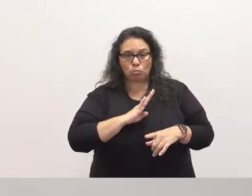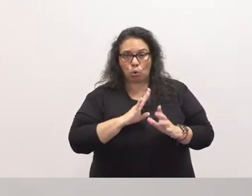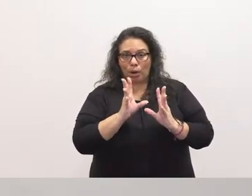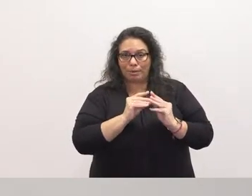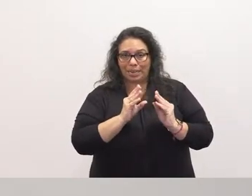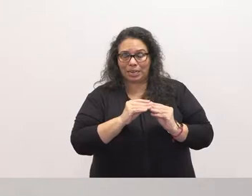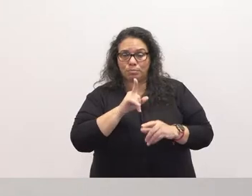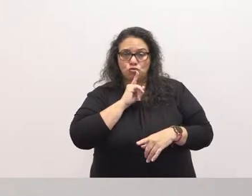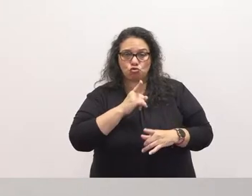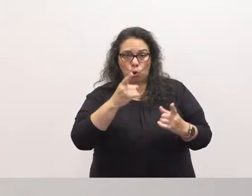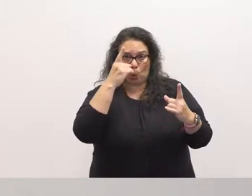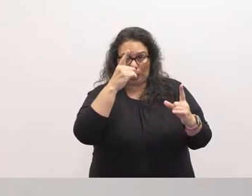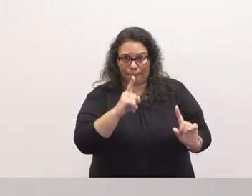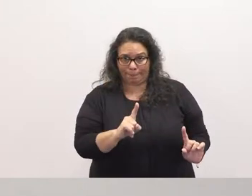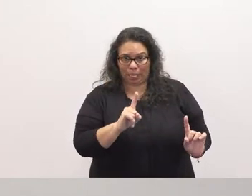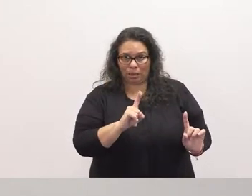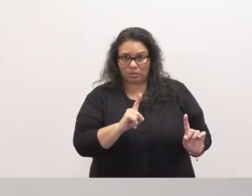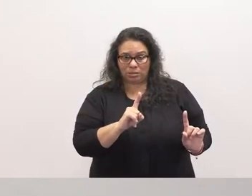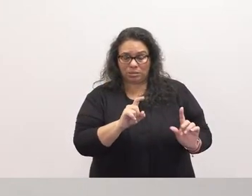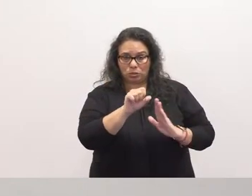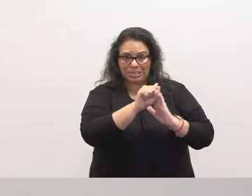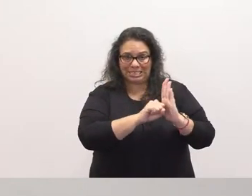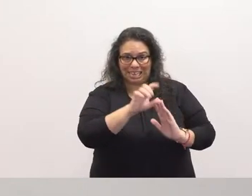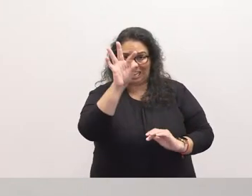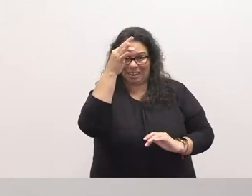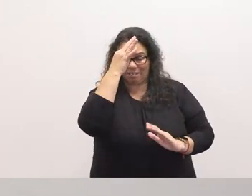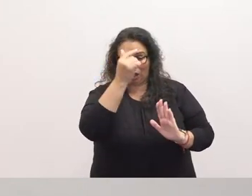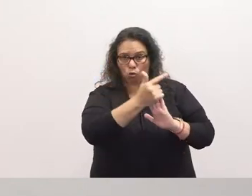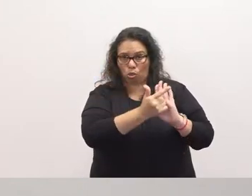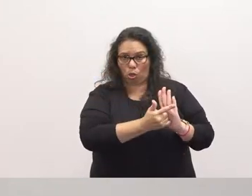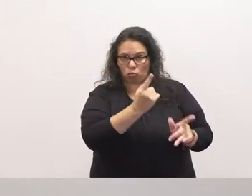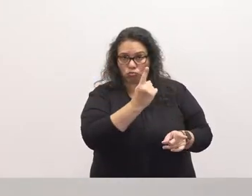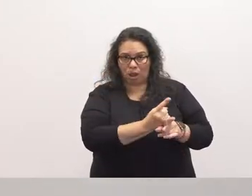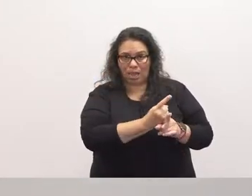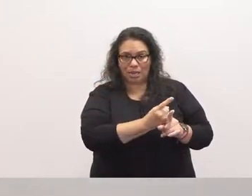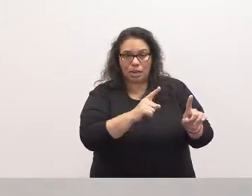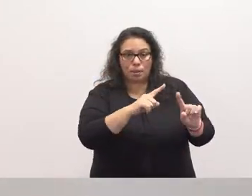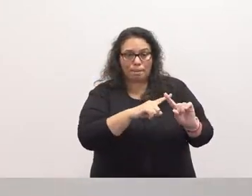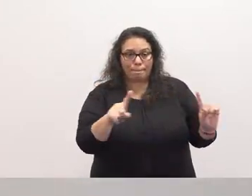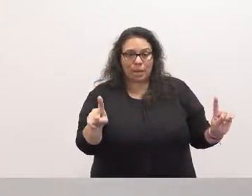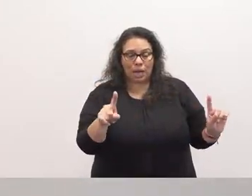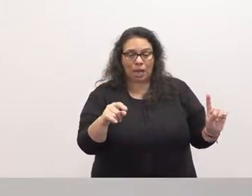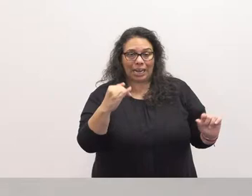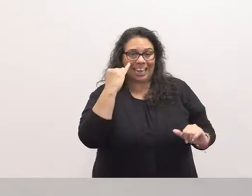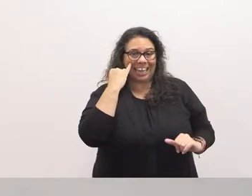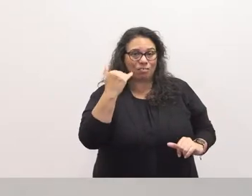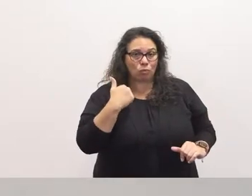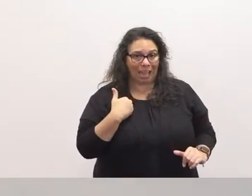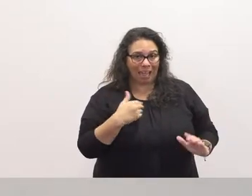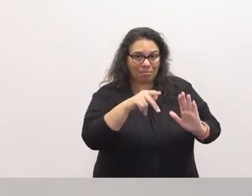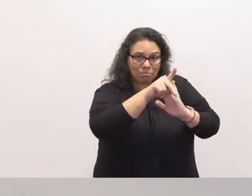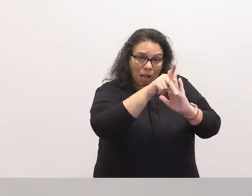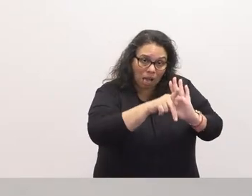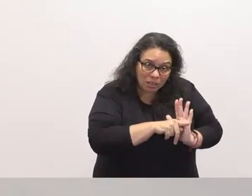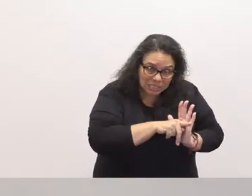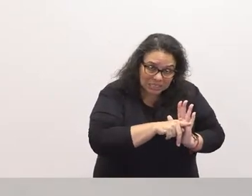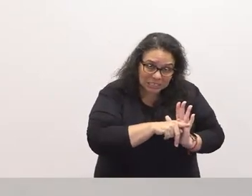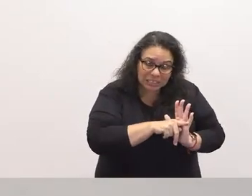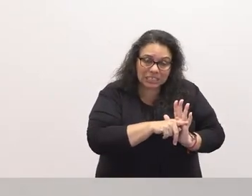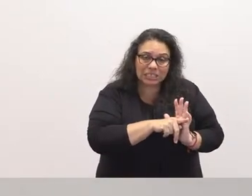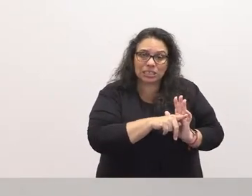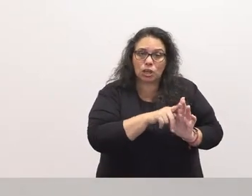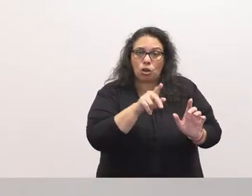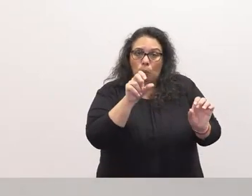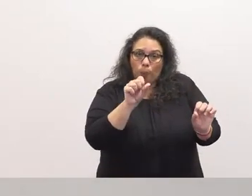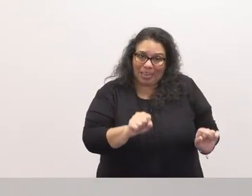that we're in compliance with state and federal laws, right? But if we do have policies where we